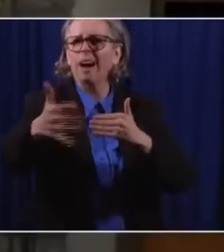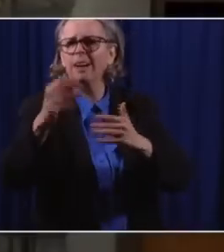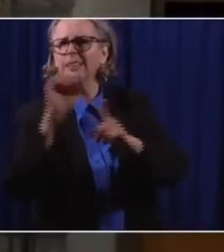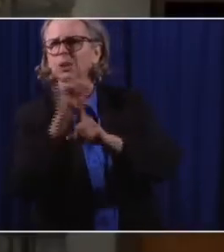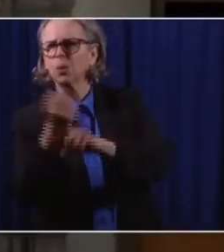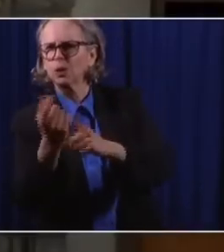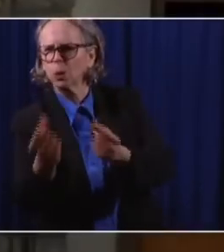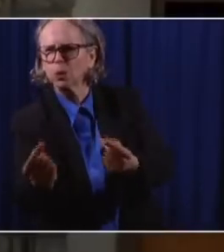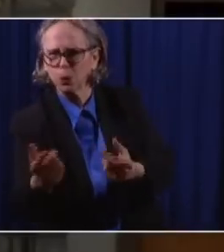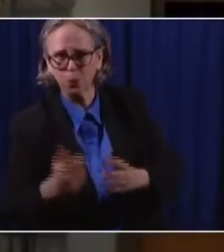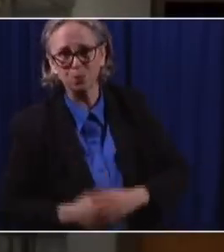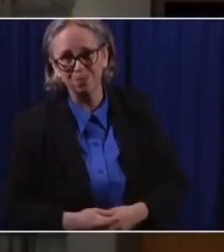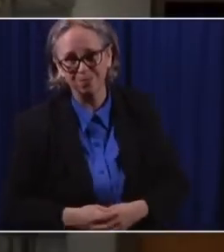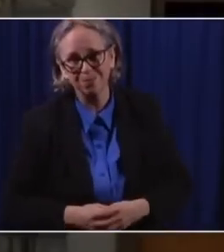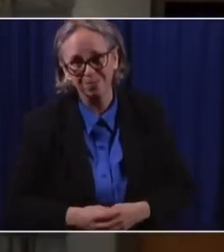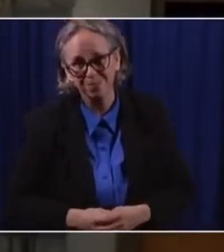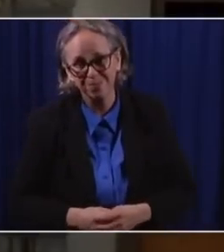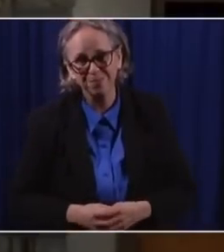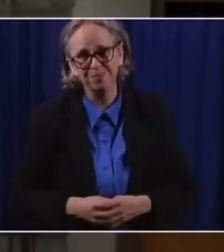we move forward.